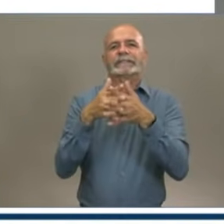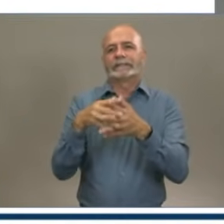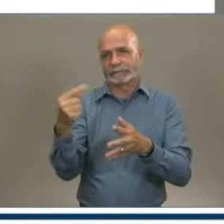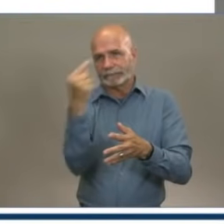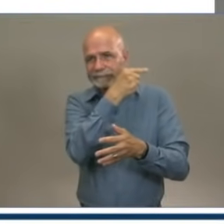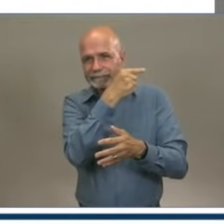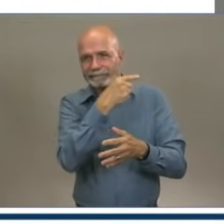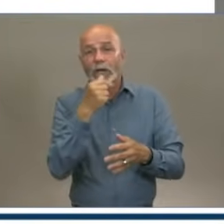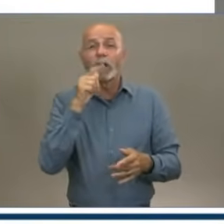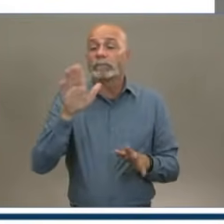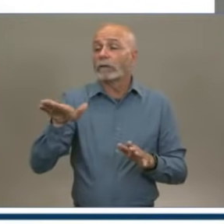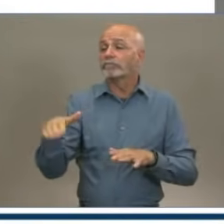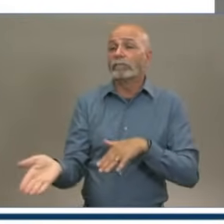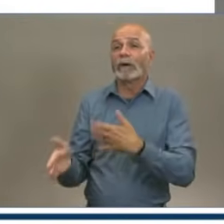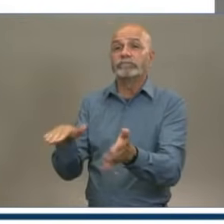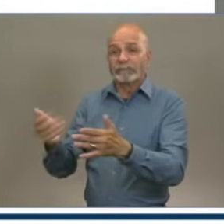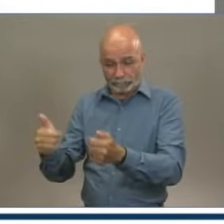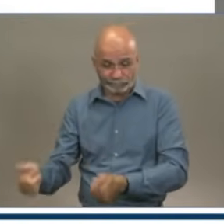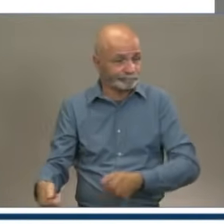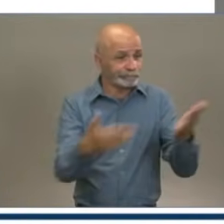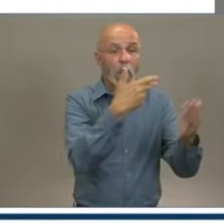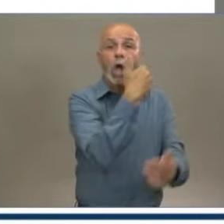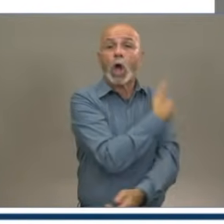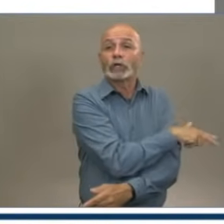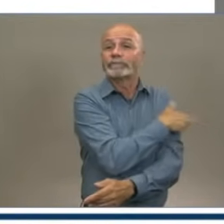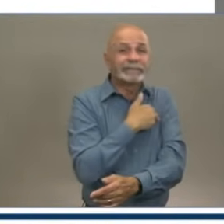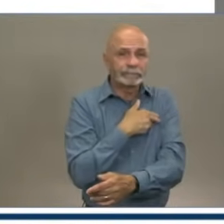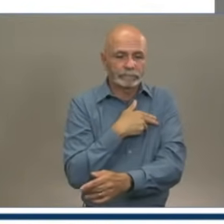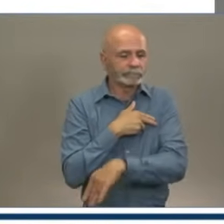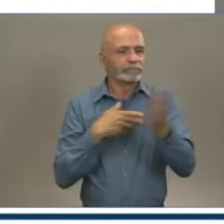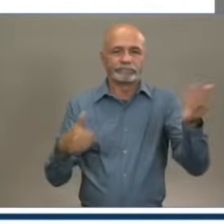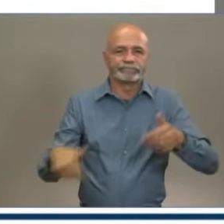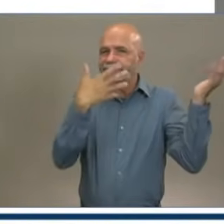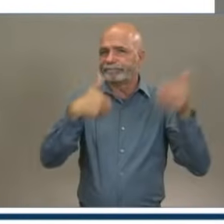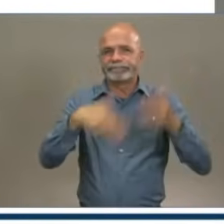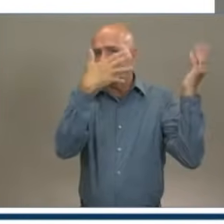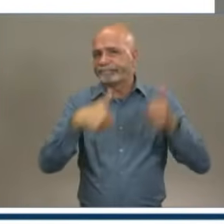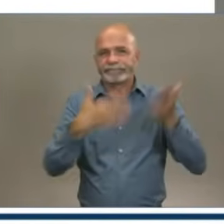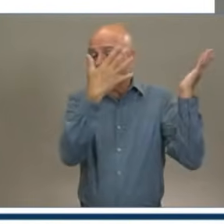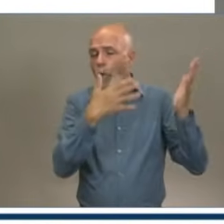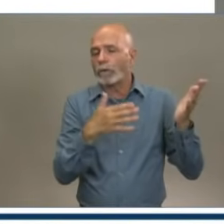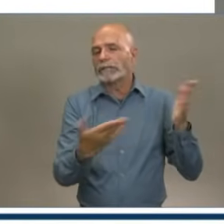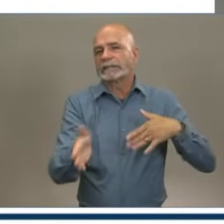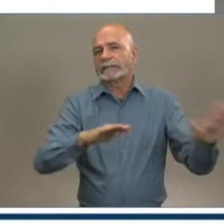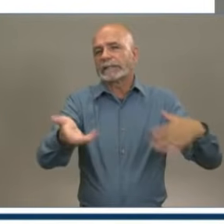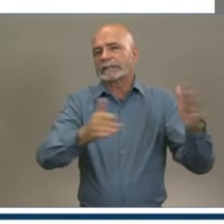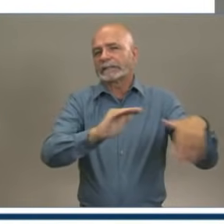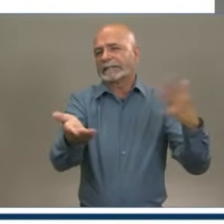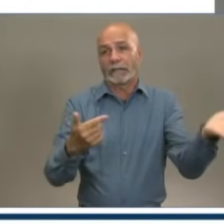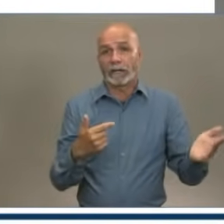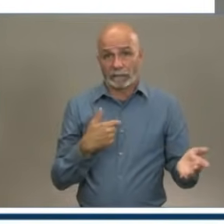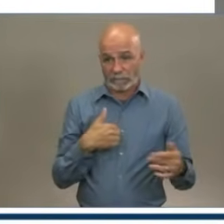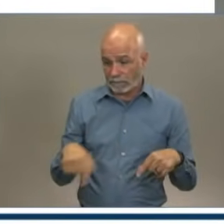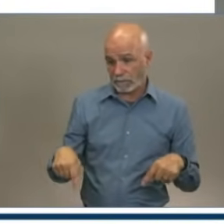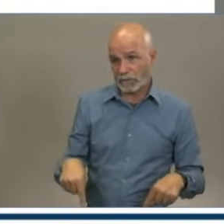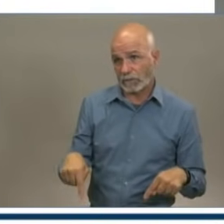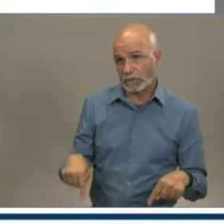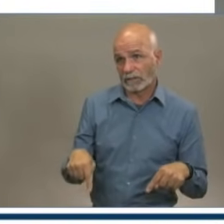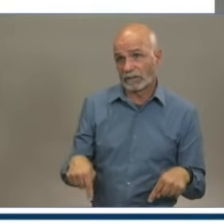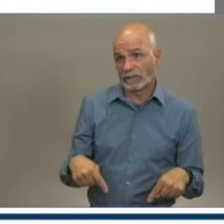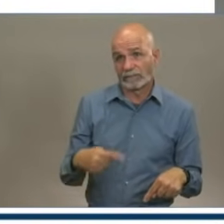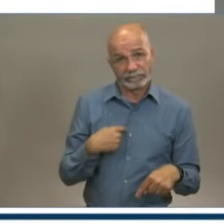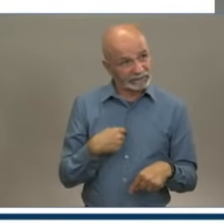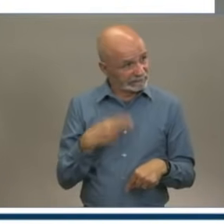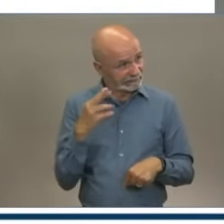who are going to hospital, and who are dying. And that's not a risk we are prepared to take in Nova Scotia.